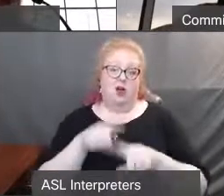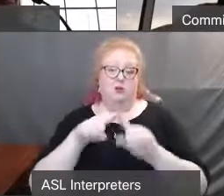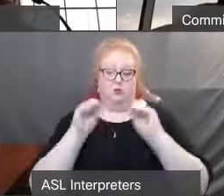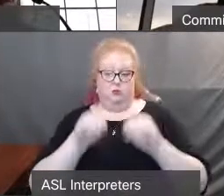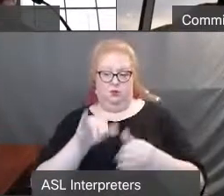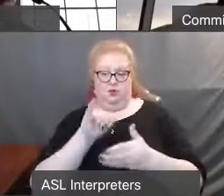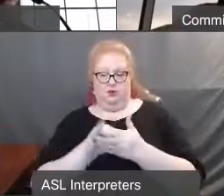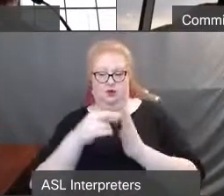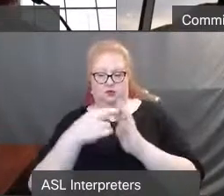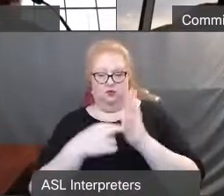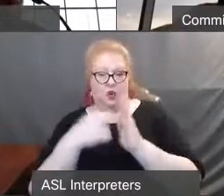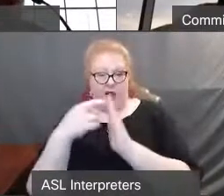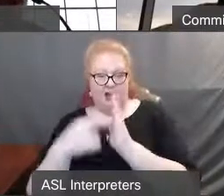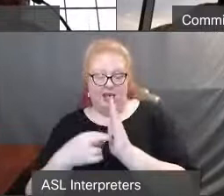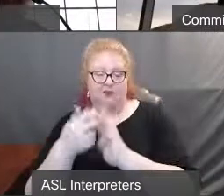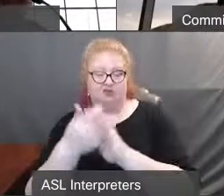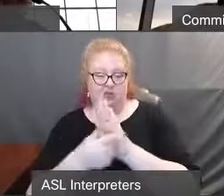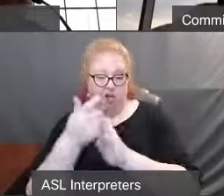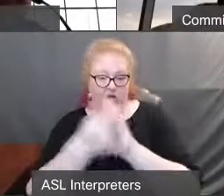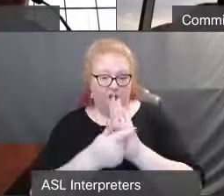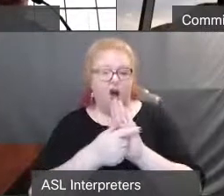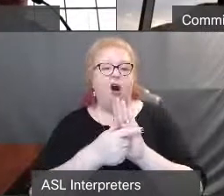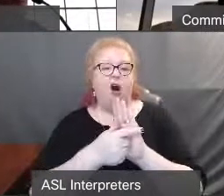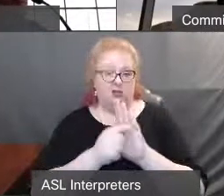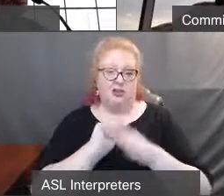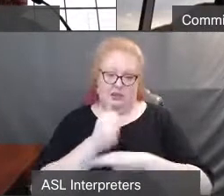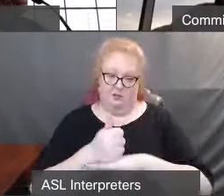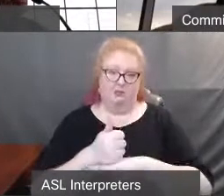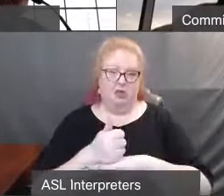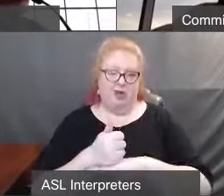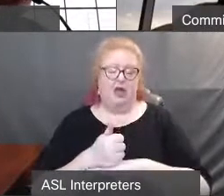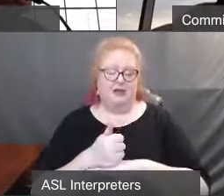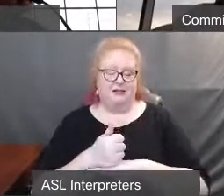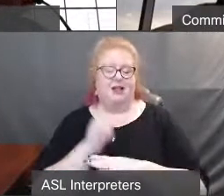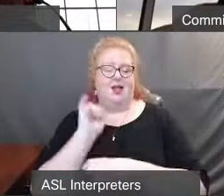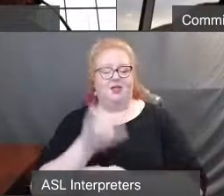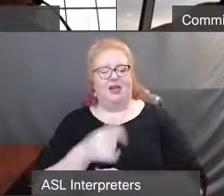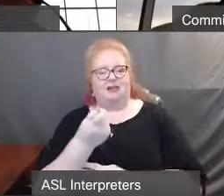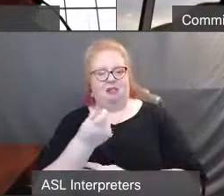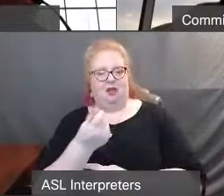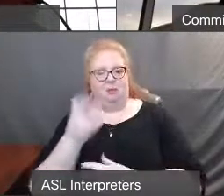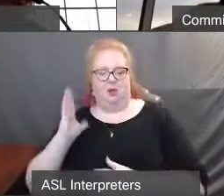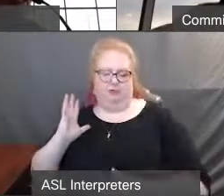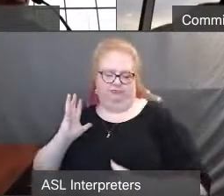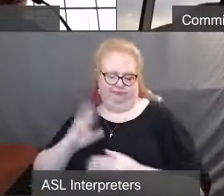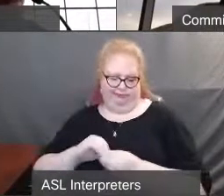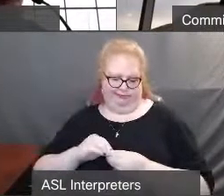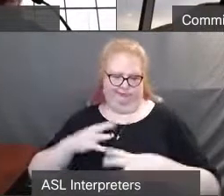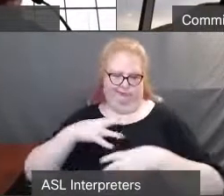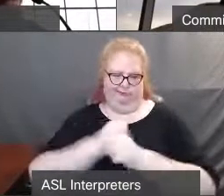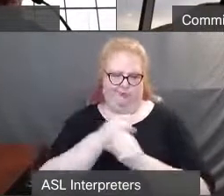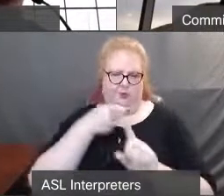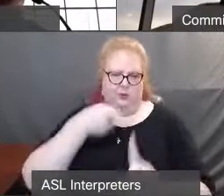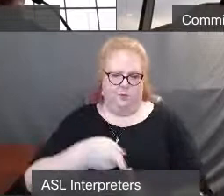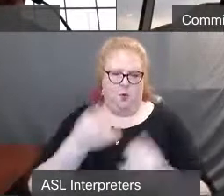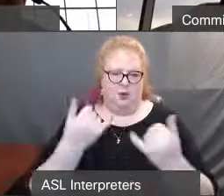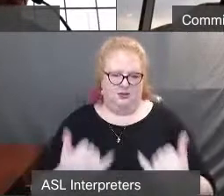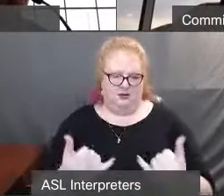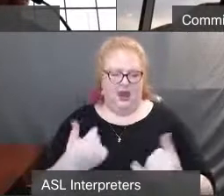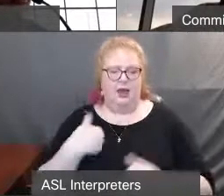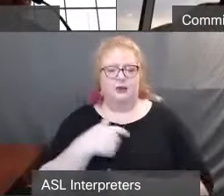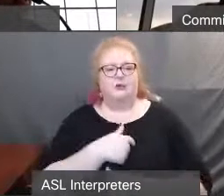that's a little bit real quick of where we're at today. This planning commission regularly sees these land